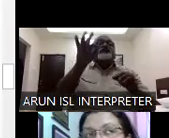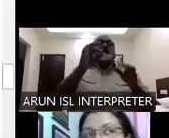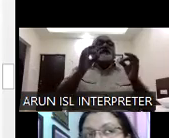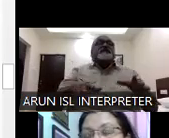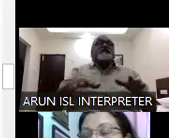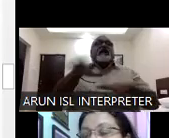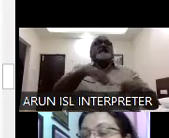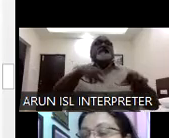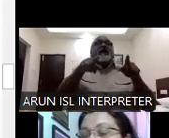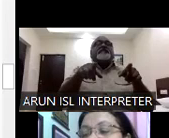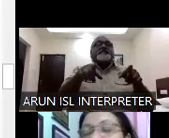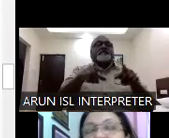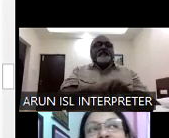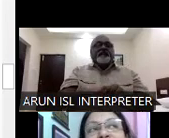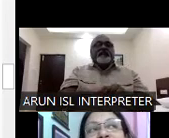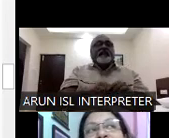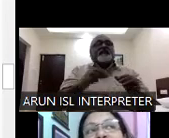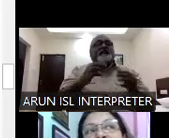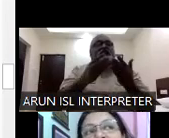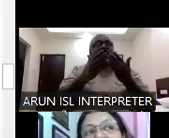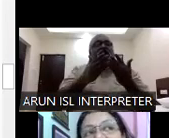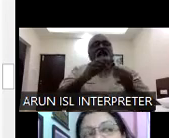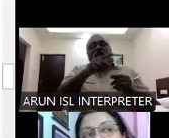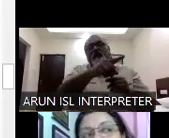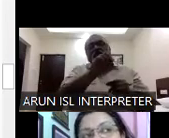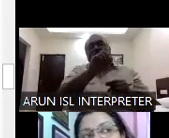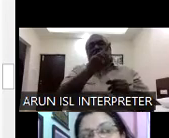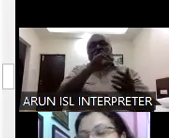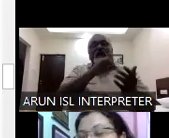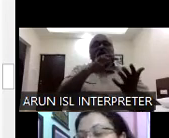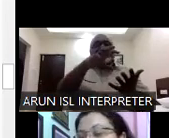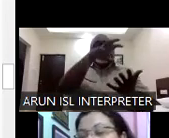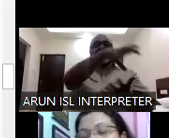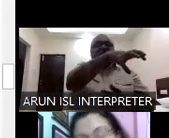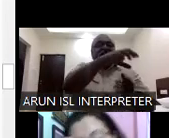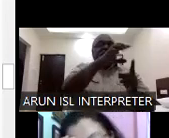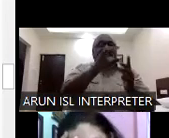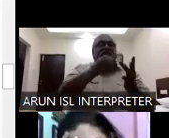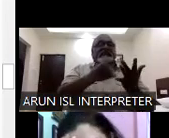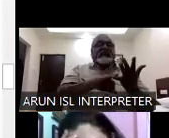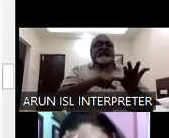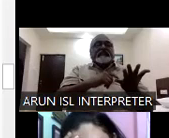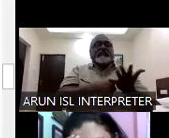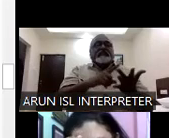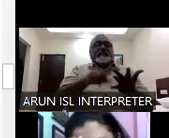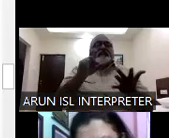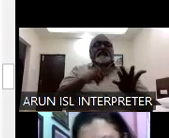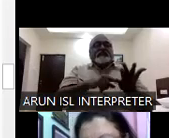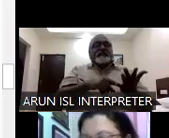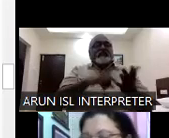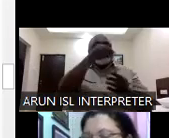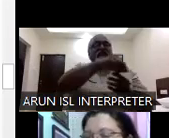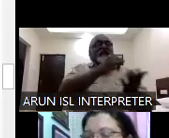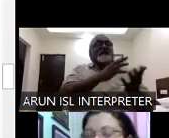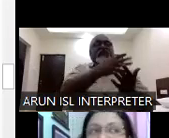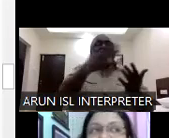particular district of Maharashtra, and we through an NGO, and we worked with